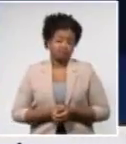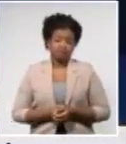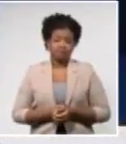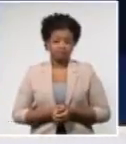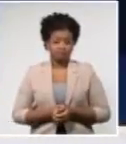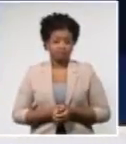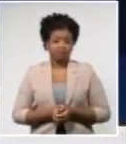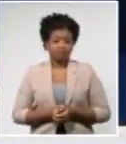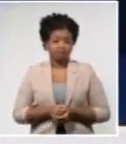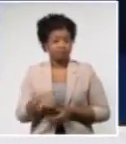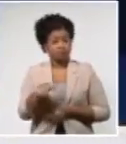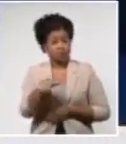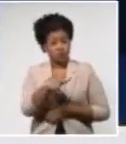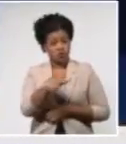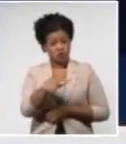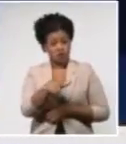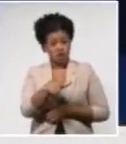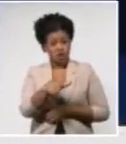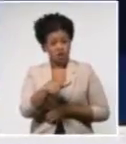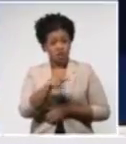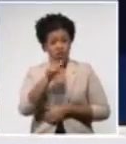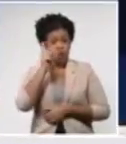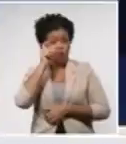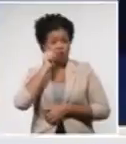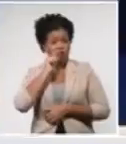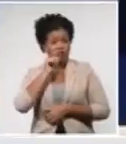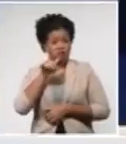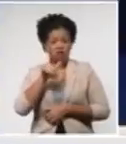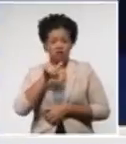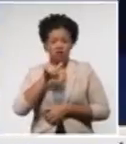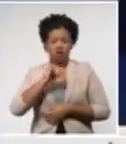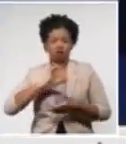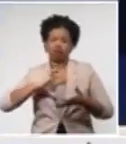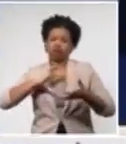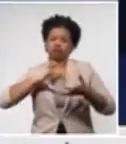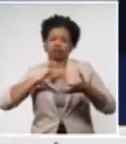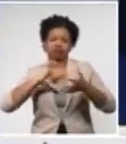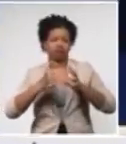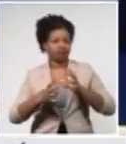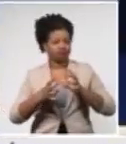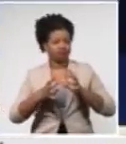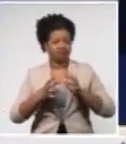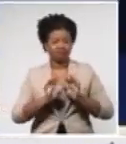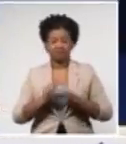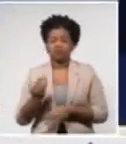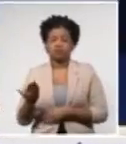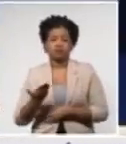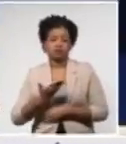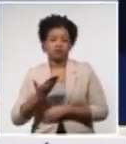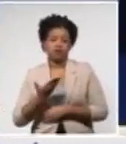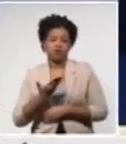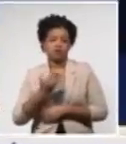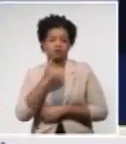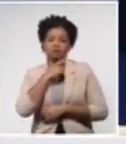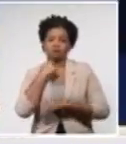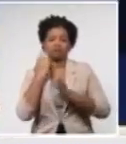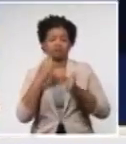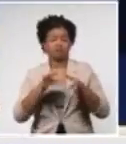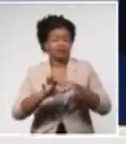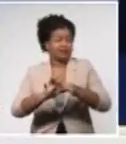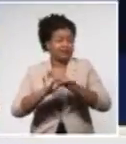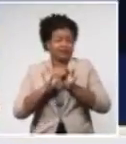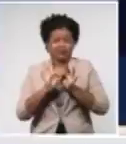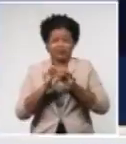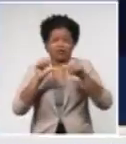he had a set of complications. And yesterday he was listed as critical, and